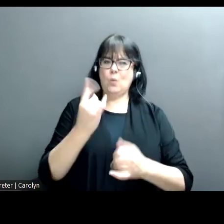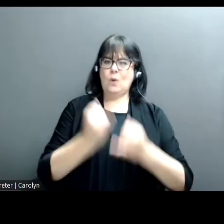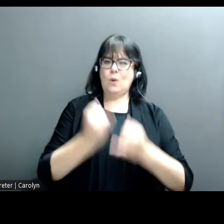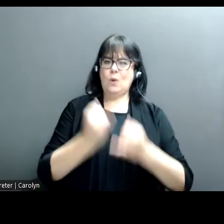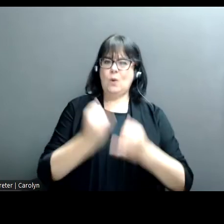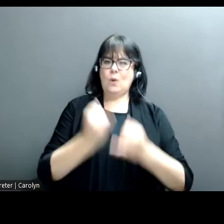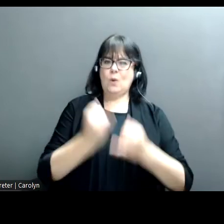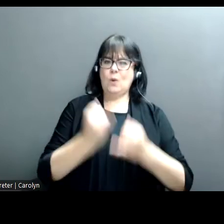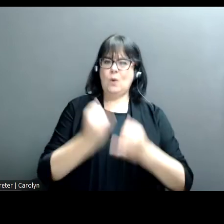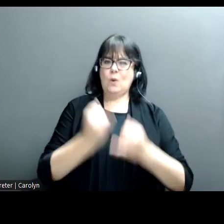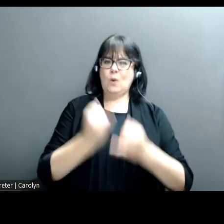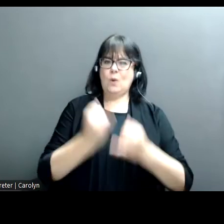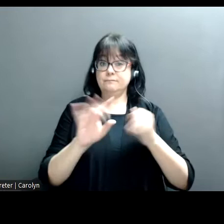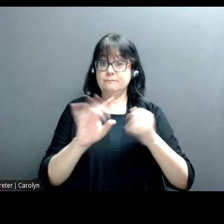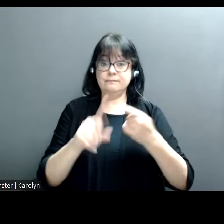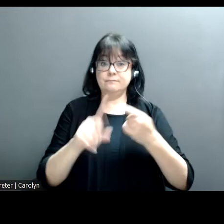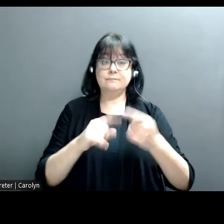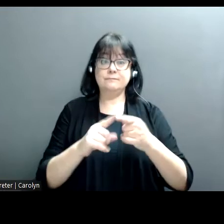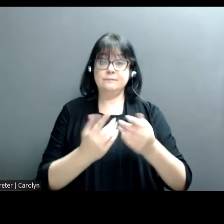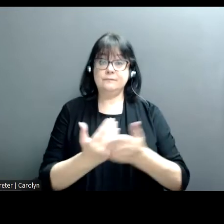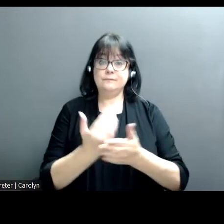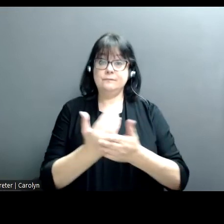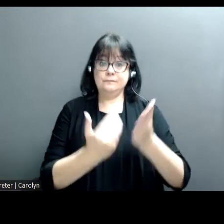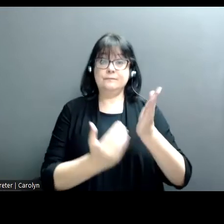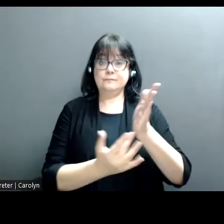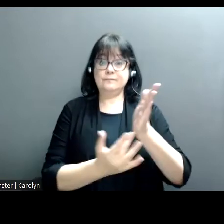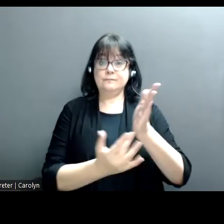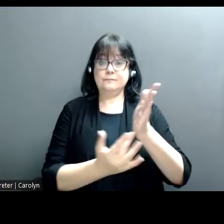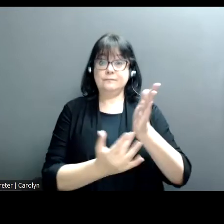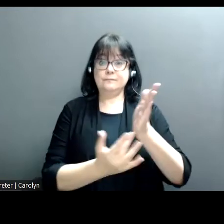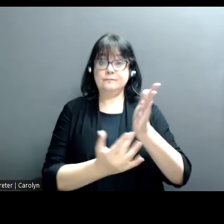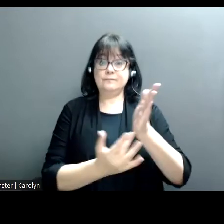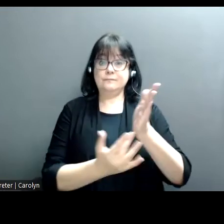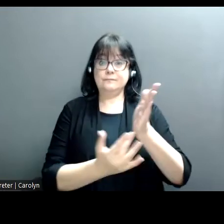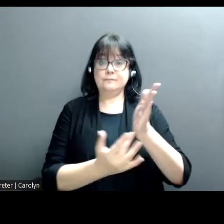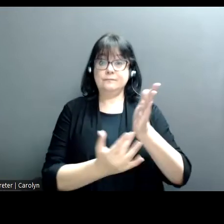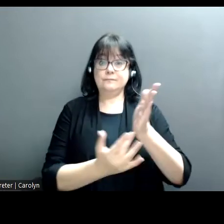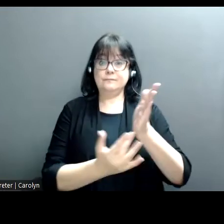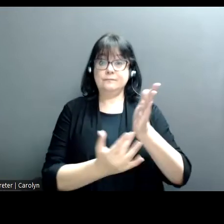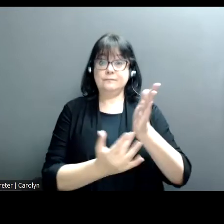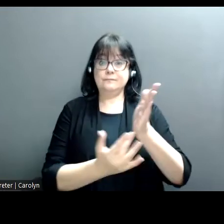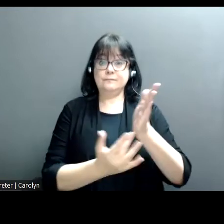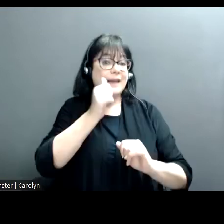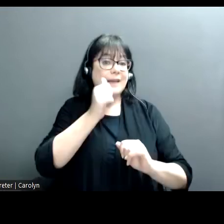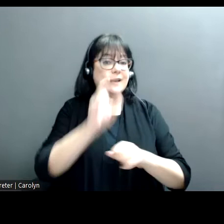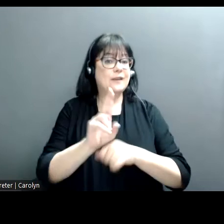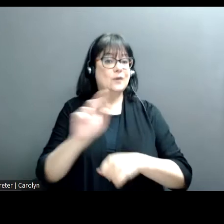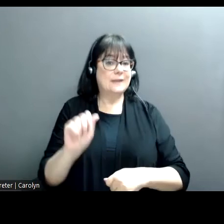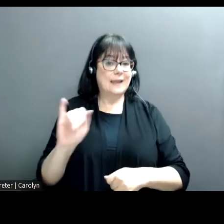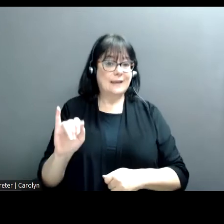Every one of us is probably using artificial intelligence in meetings, online meetings every day. The